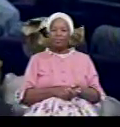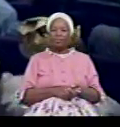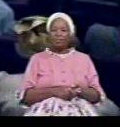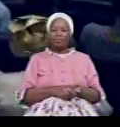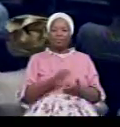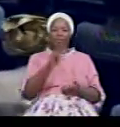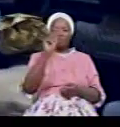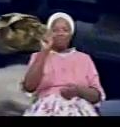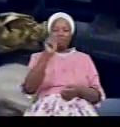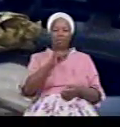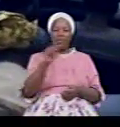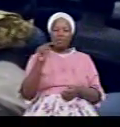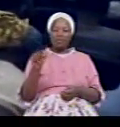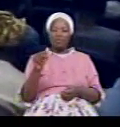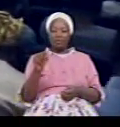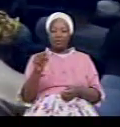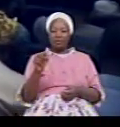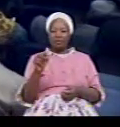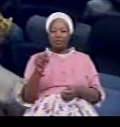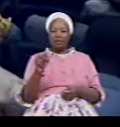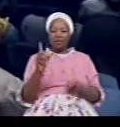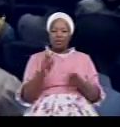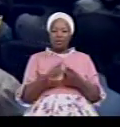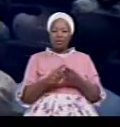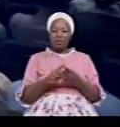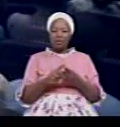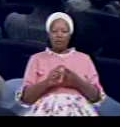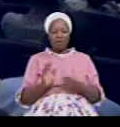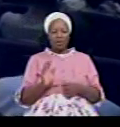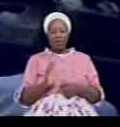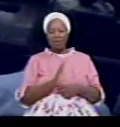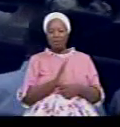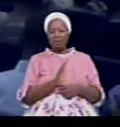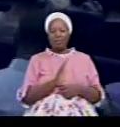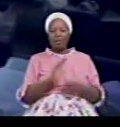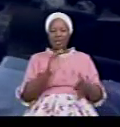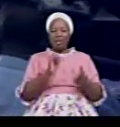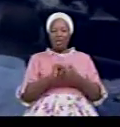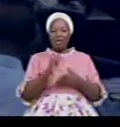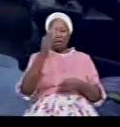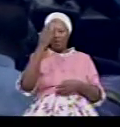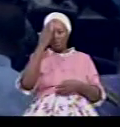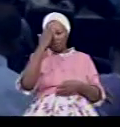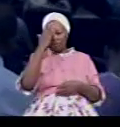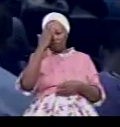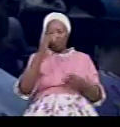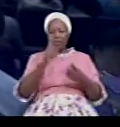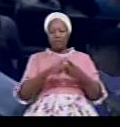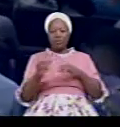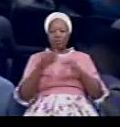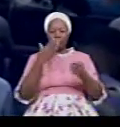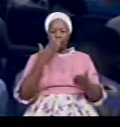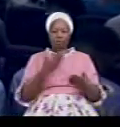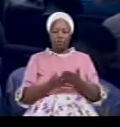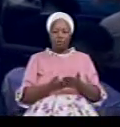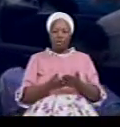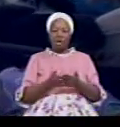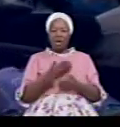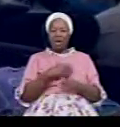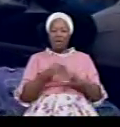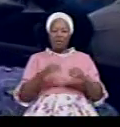Therefore, to him that knoweth to do good and doeth it